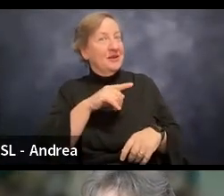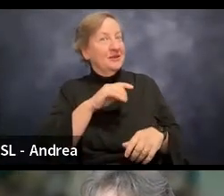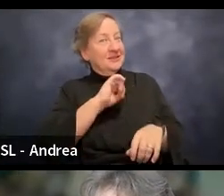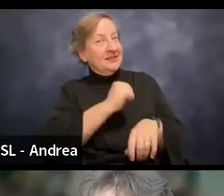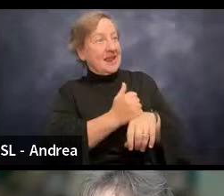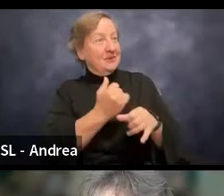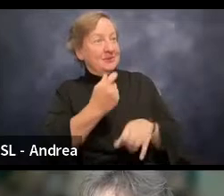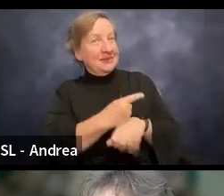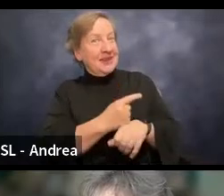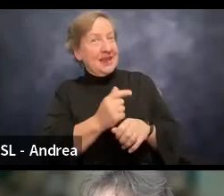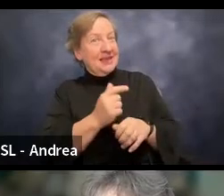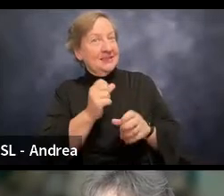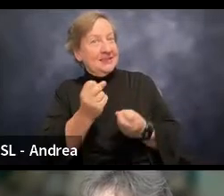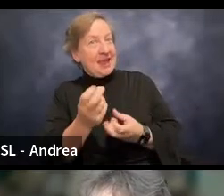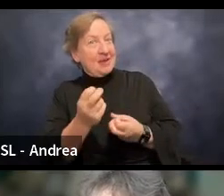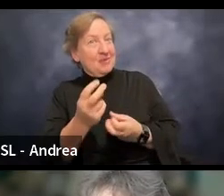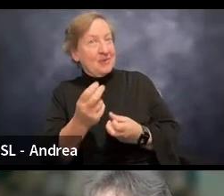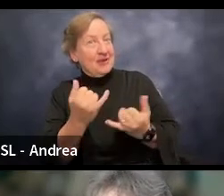skateboarding. yeah.